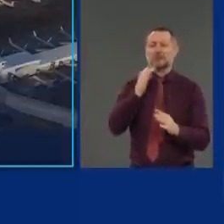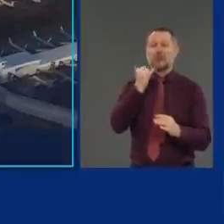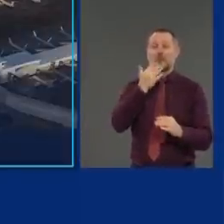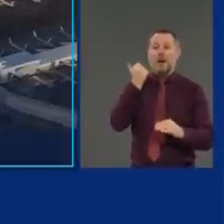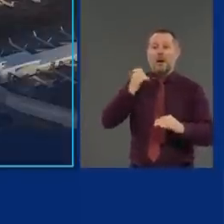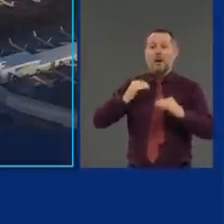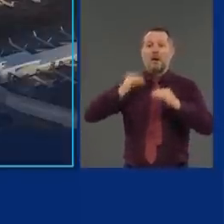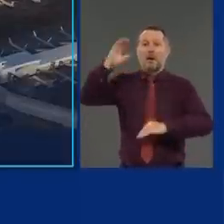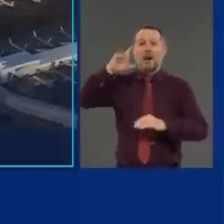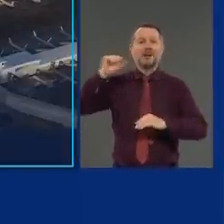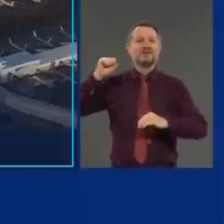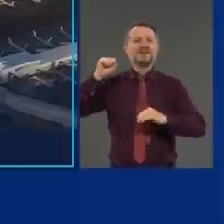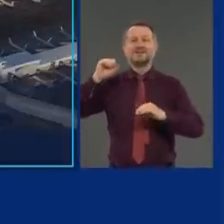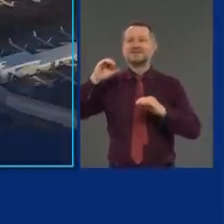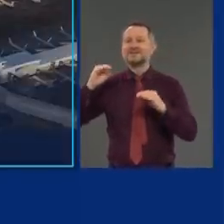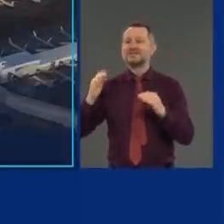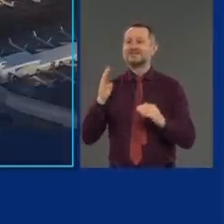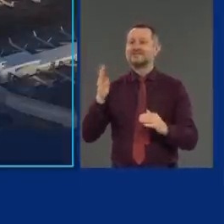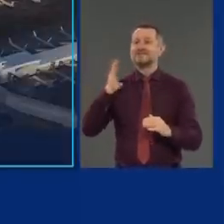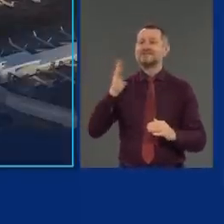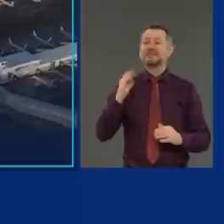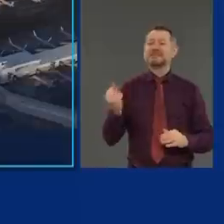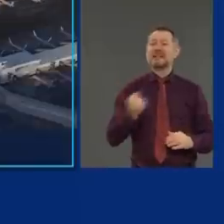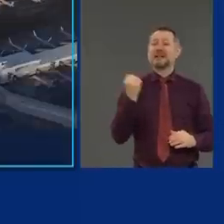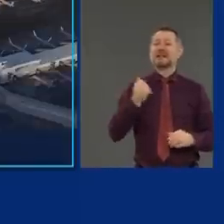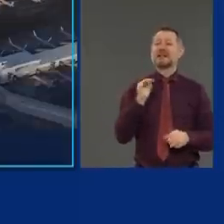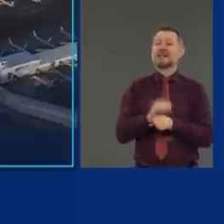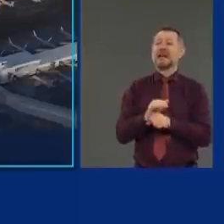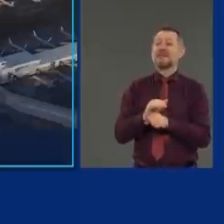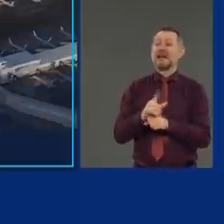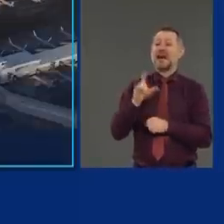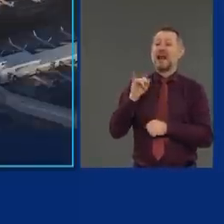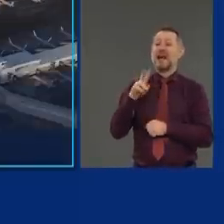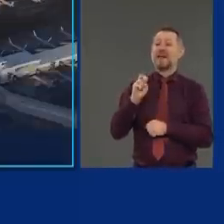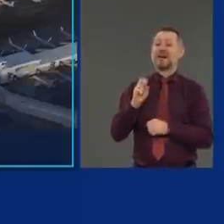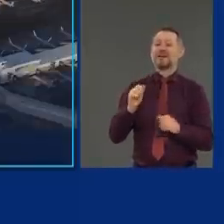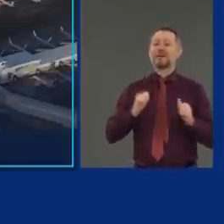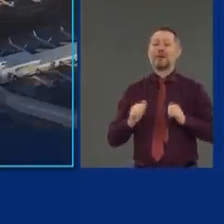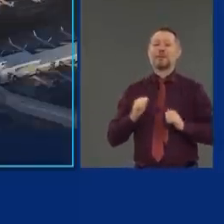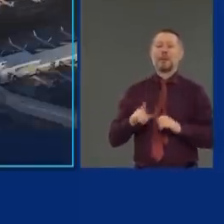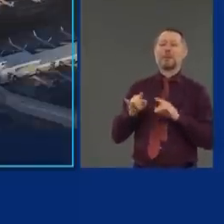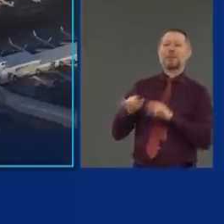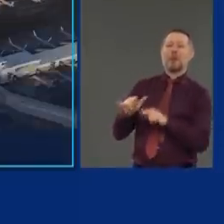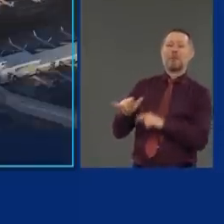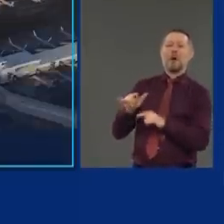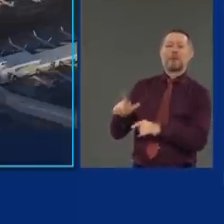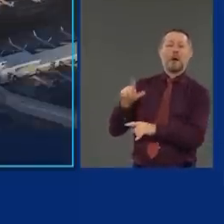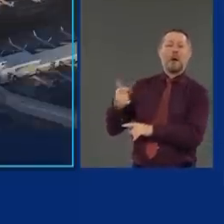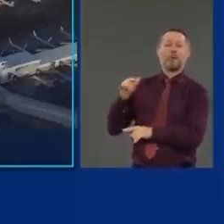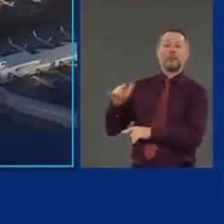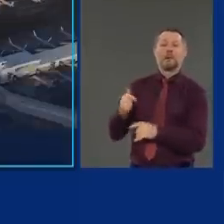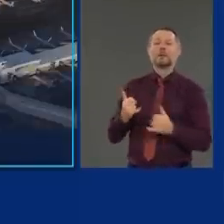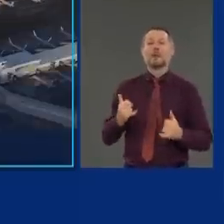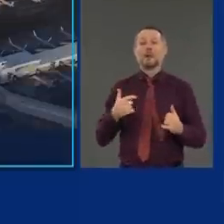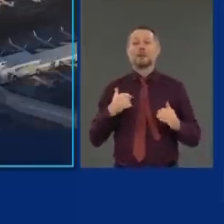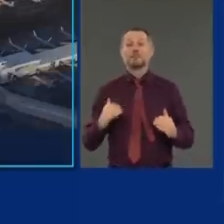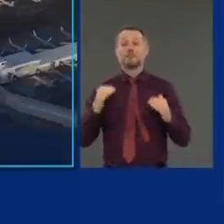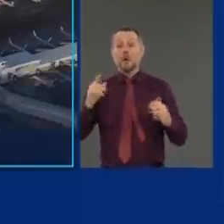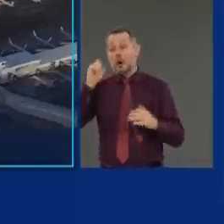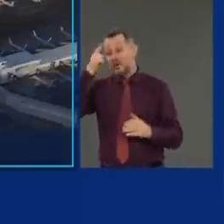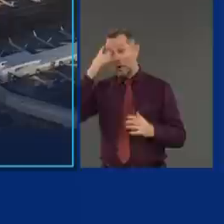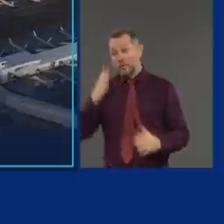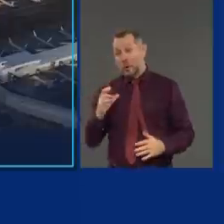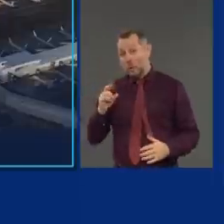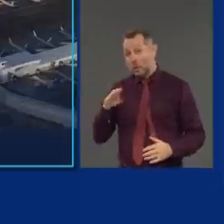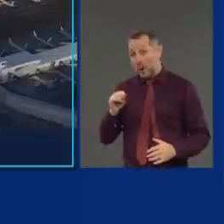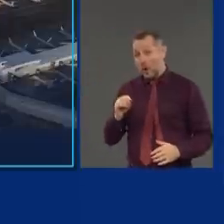Saturday Night Live skits to bringing into reality the extraordinary vision of Governor Cuomo to have a world-class airport